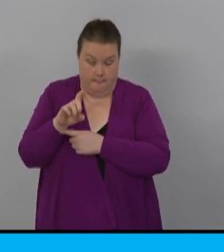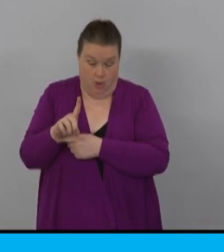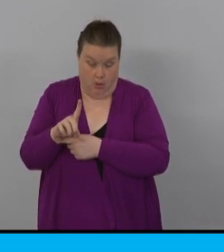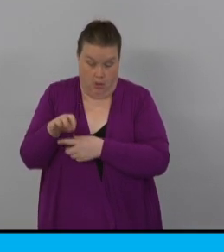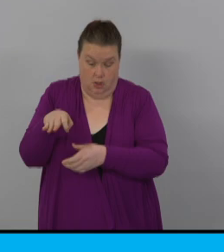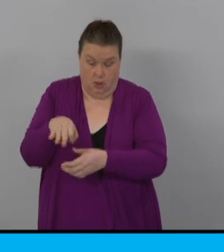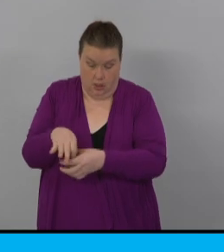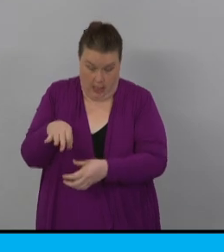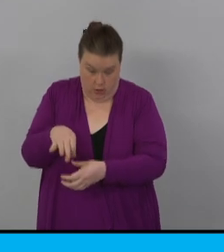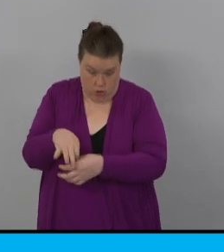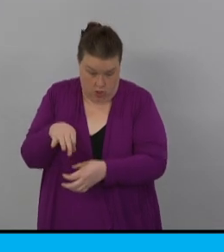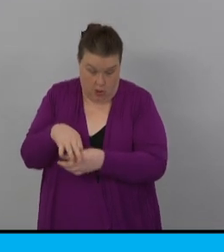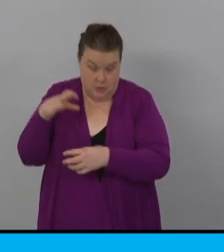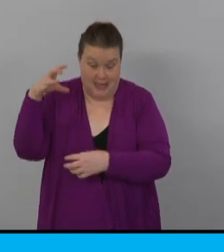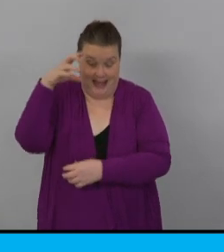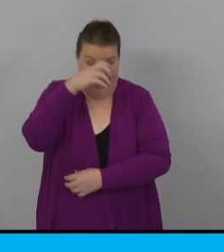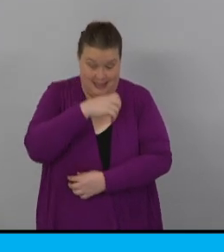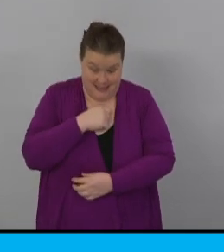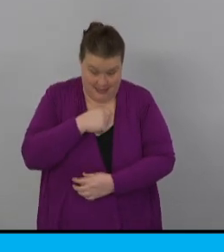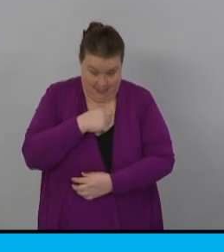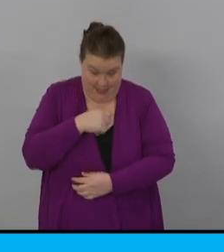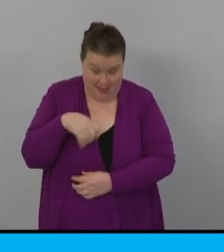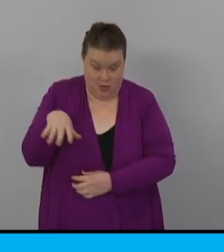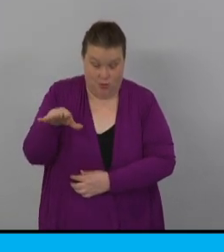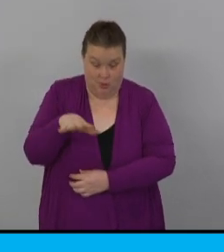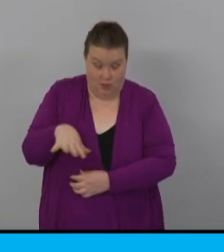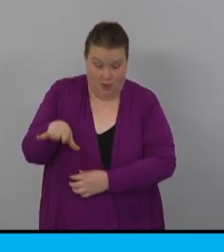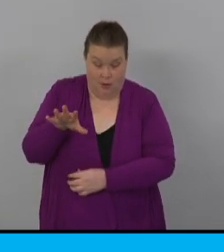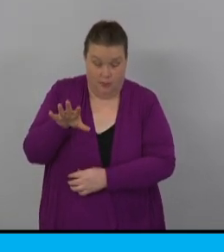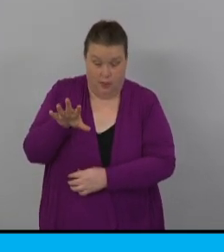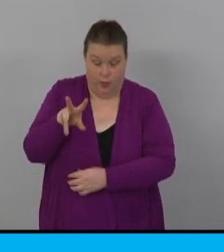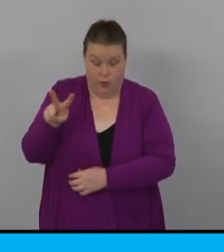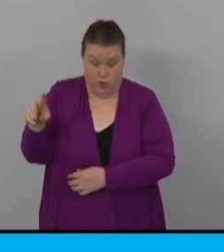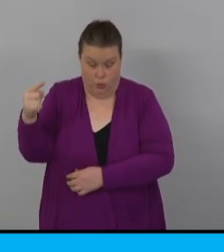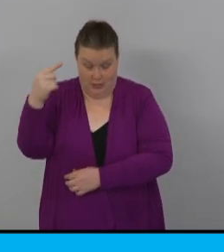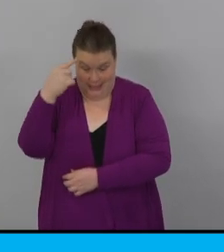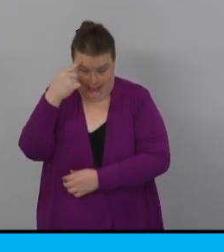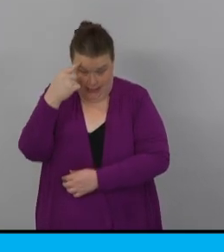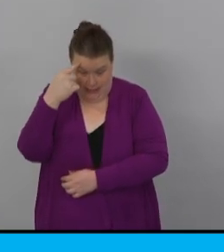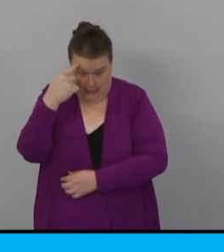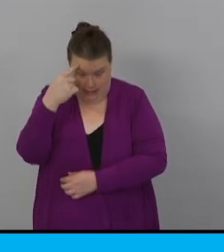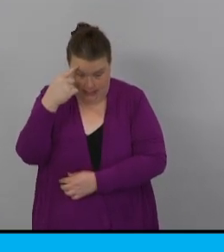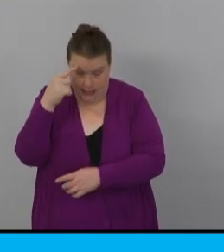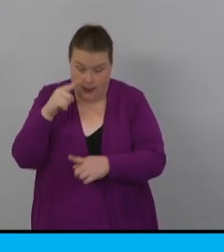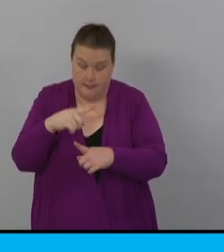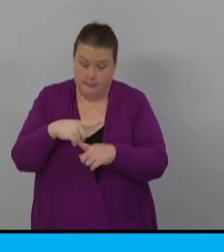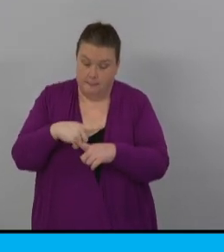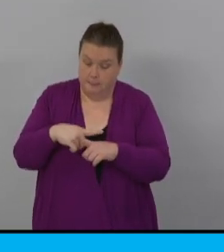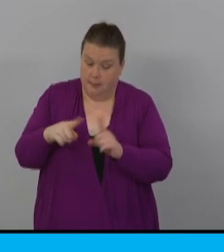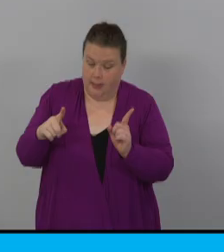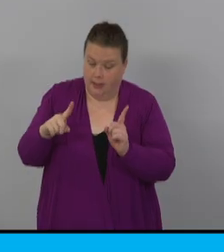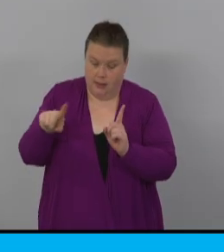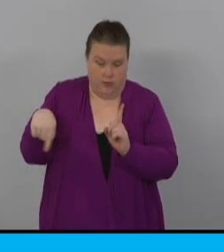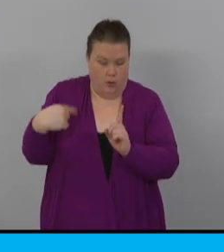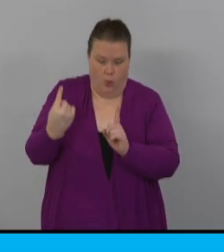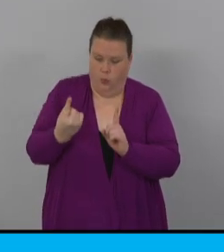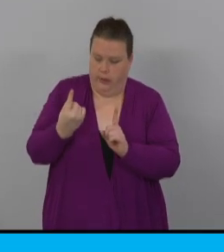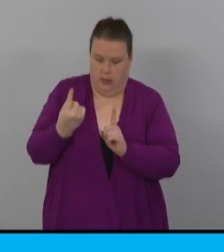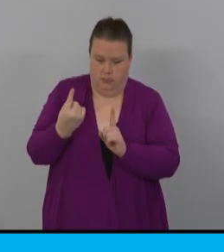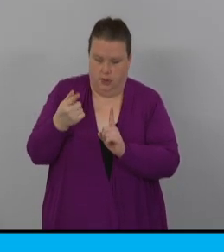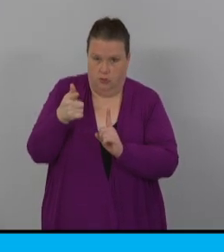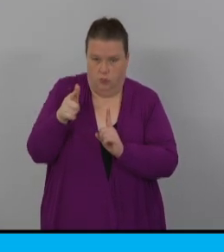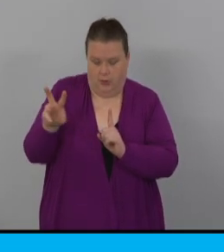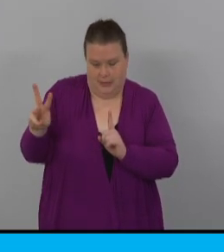the property value increases and the increase in the homestead exemption, that is only going to be the 26 cents. So we're